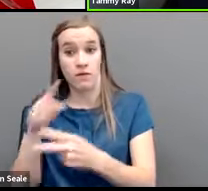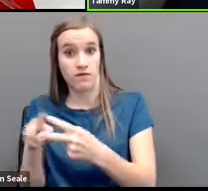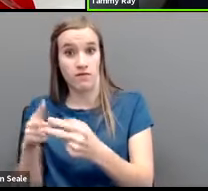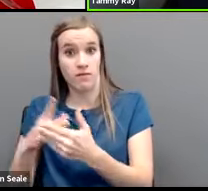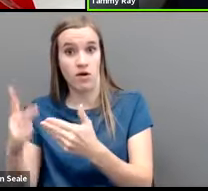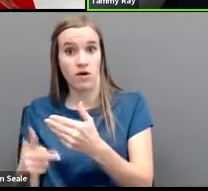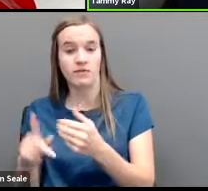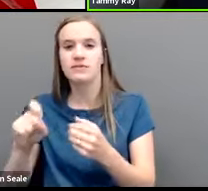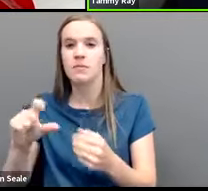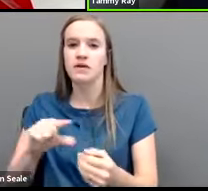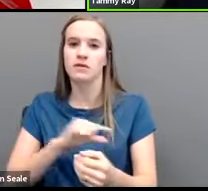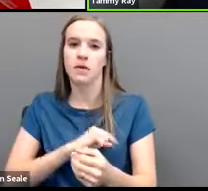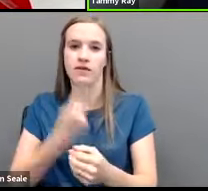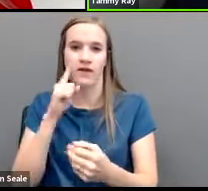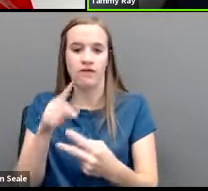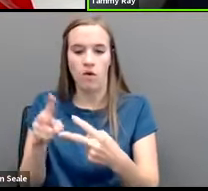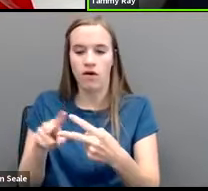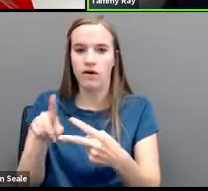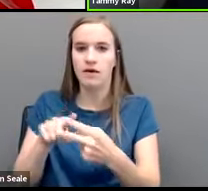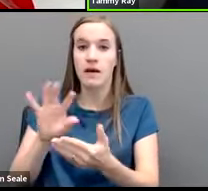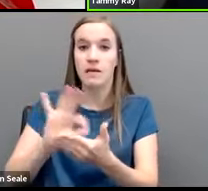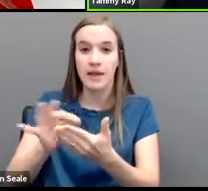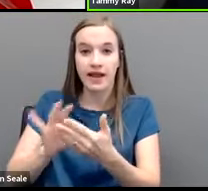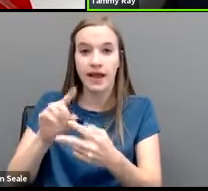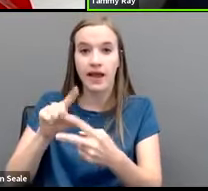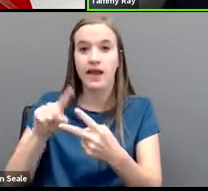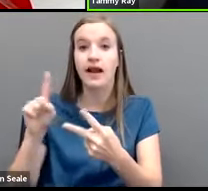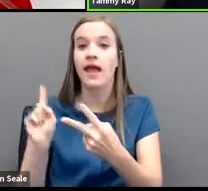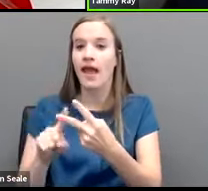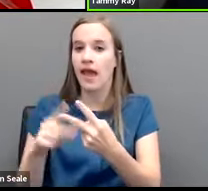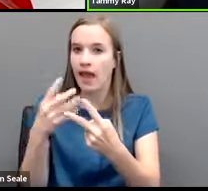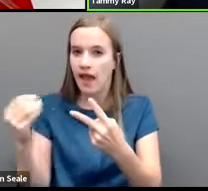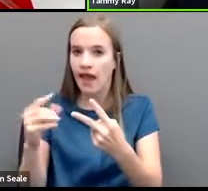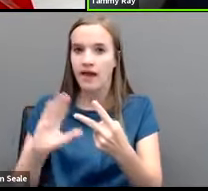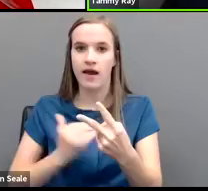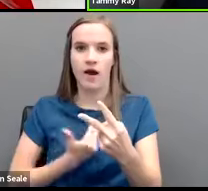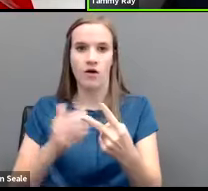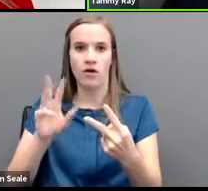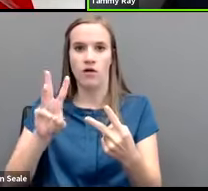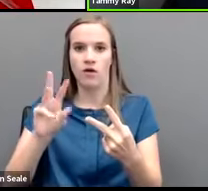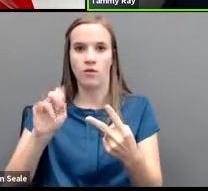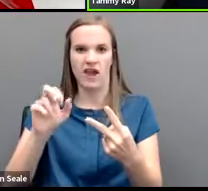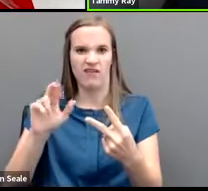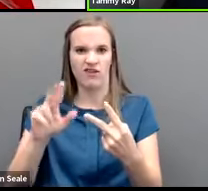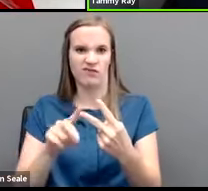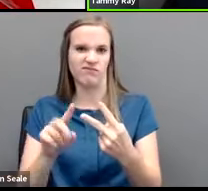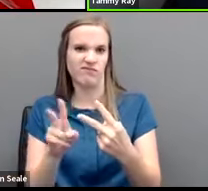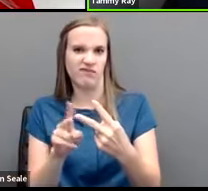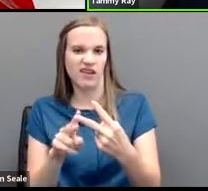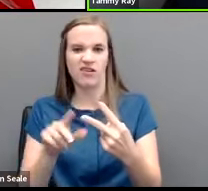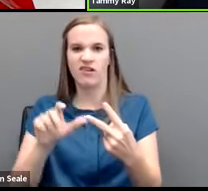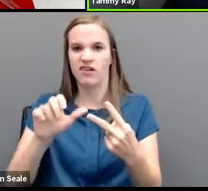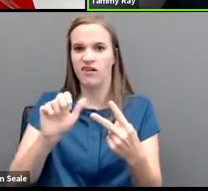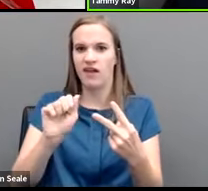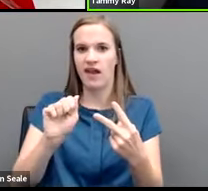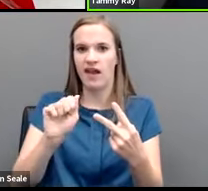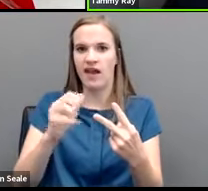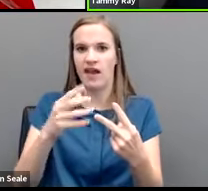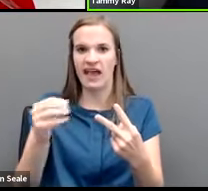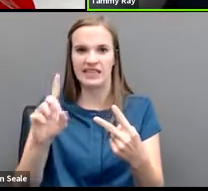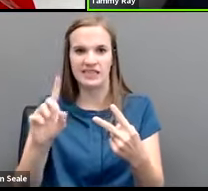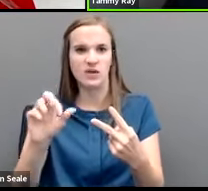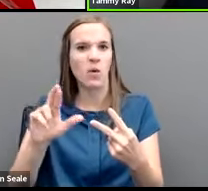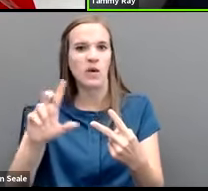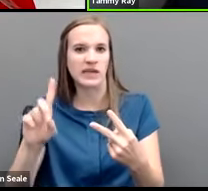our waivers, our aged and disabled waiver or a developmental disabilities waiver. If they didn't, they would only get the